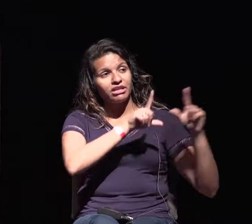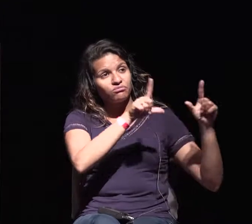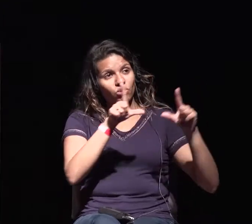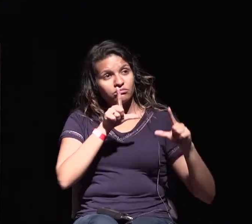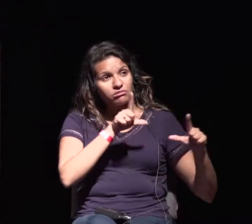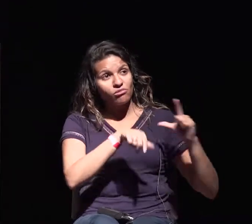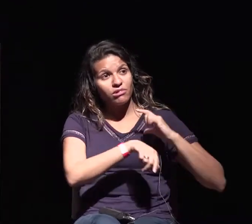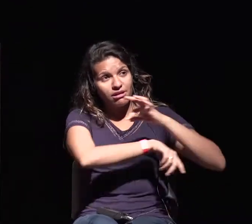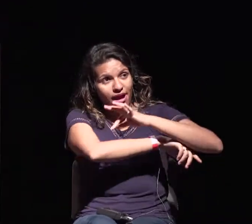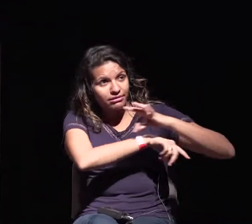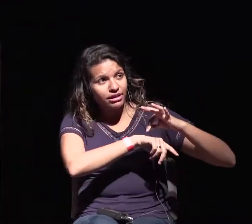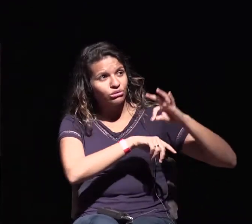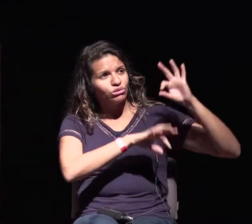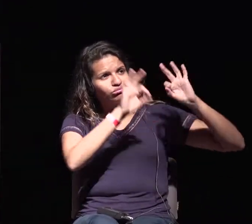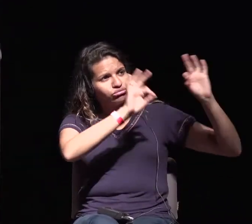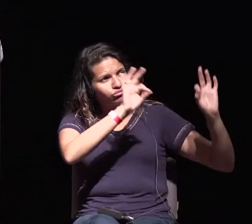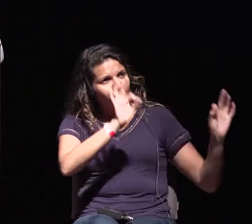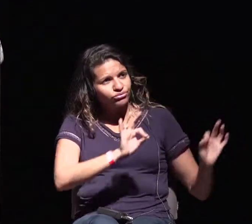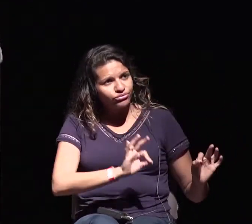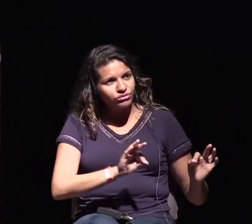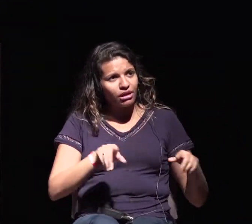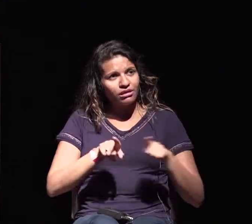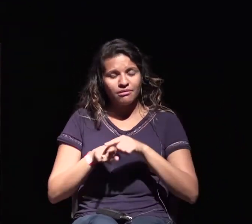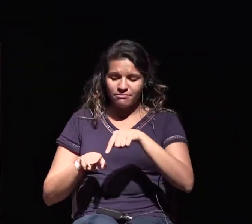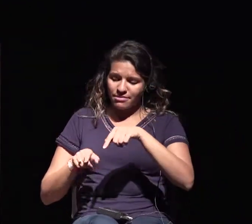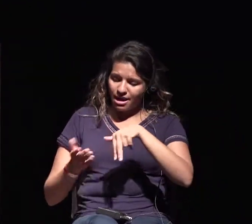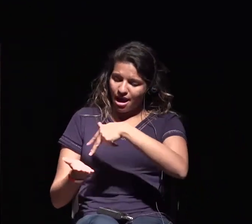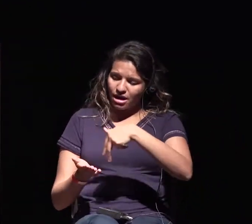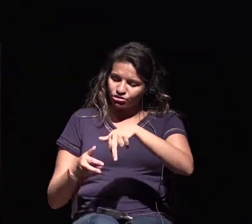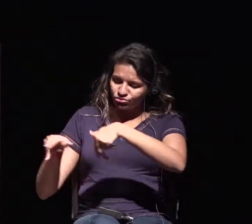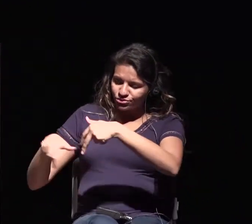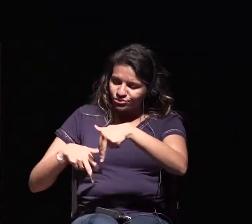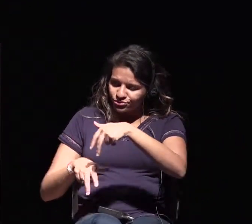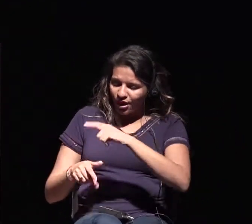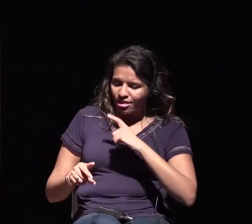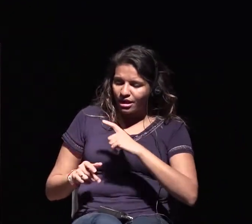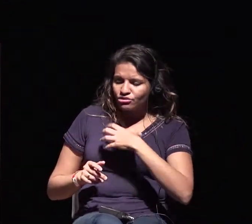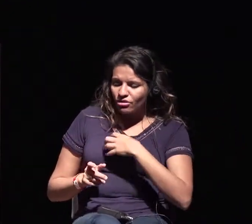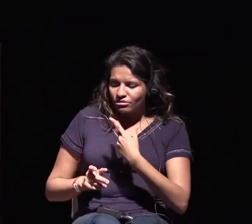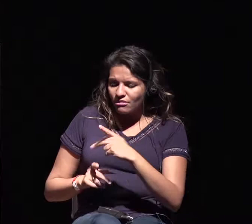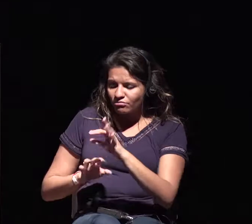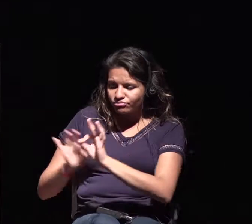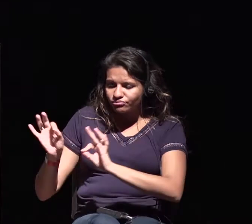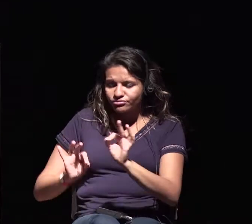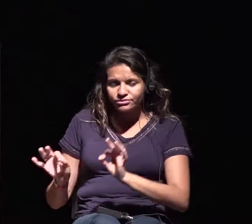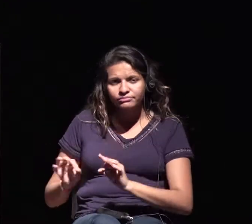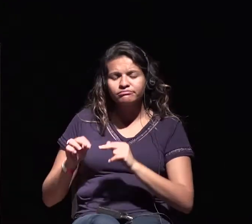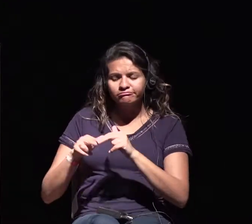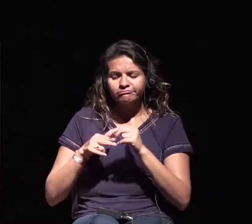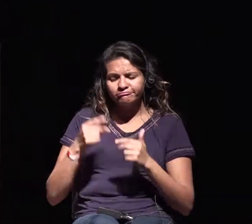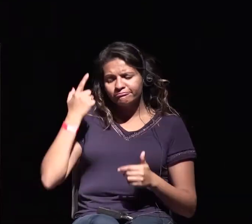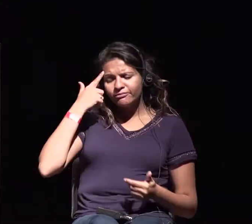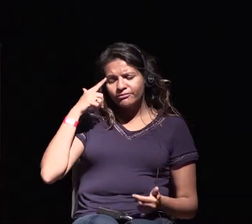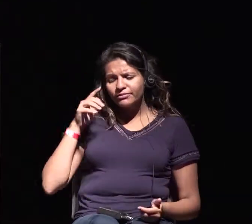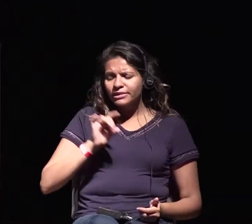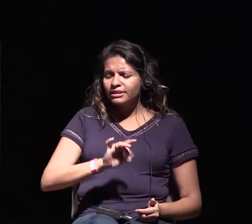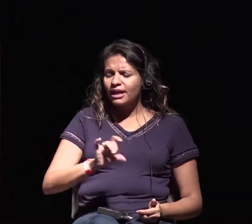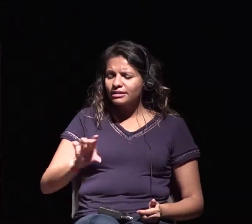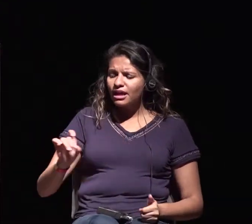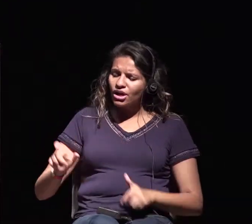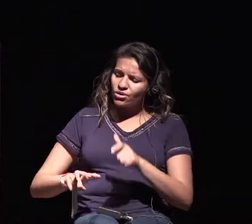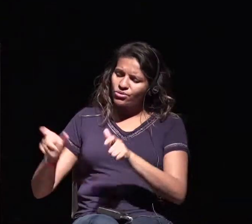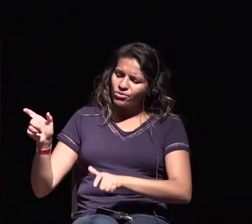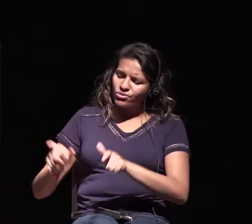each dancer, each artist could reinterpret and re-engage with the reality of a work of art only composed of movement